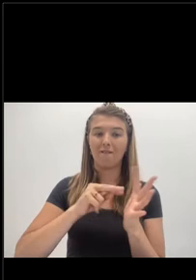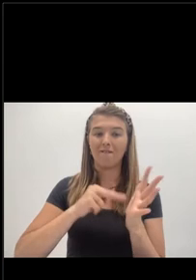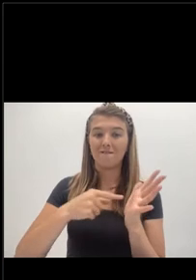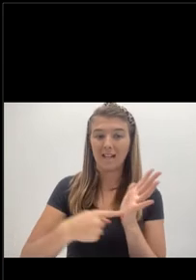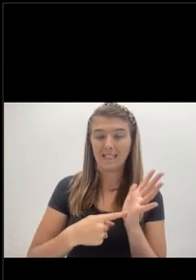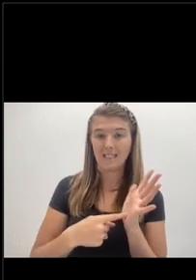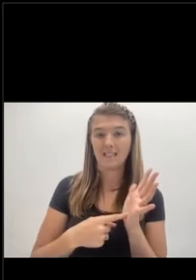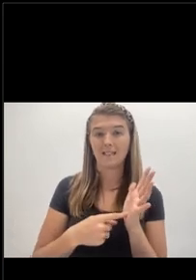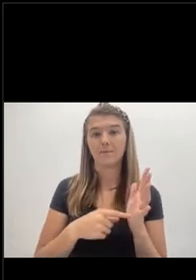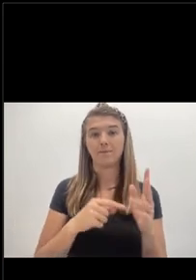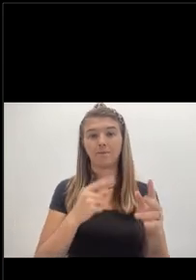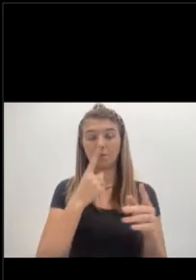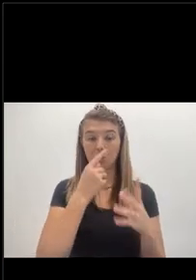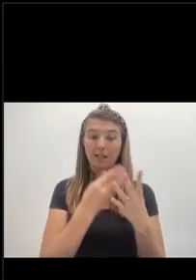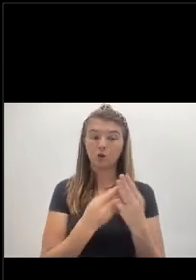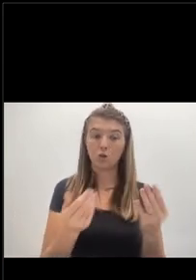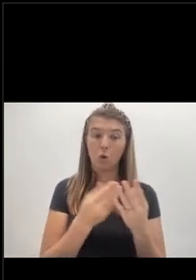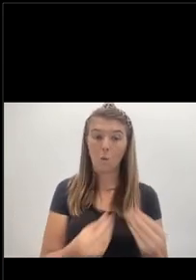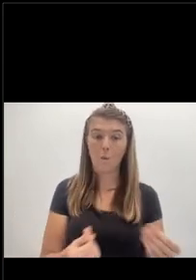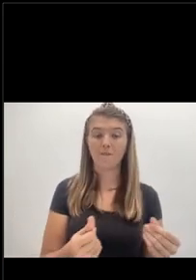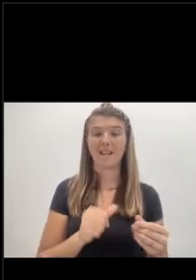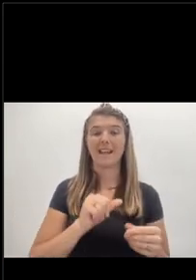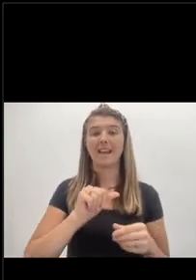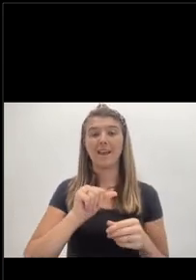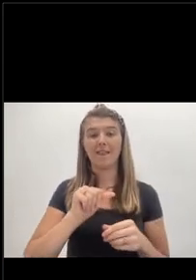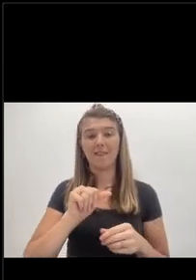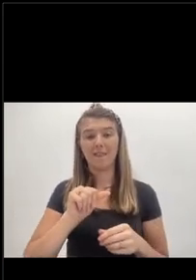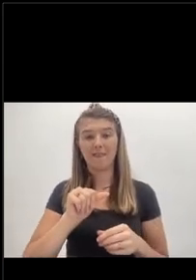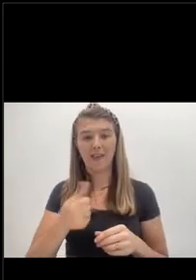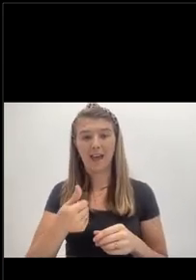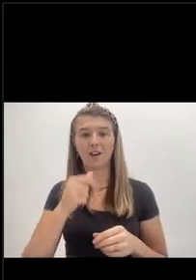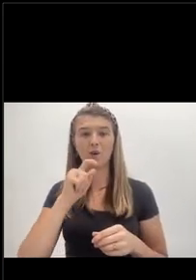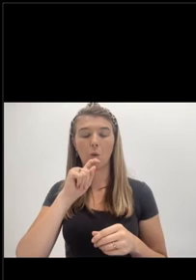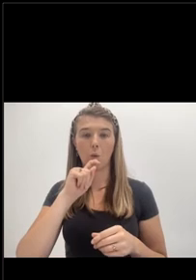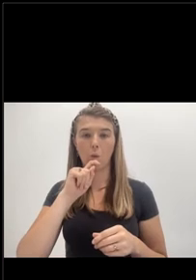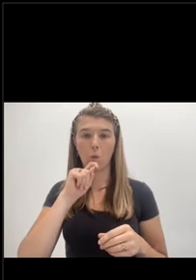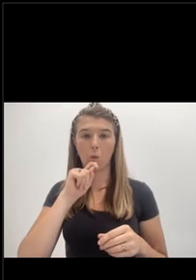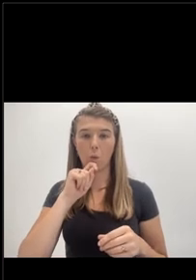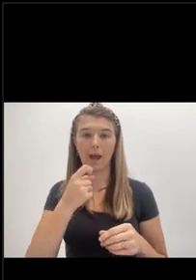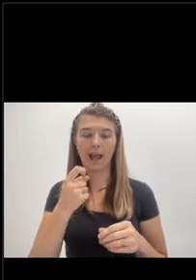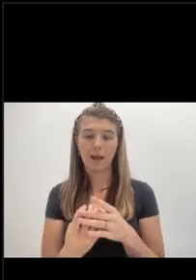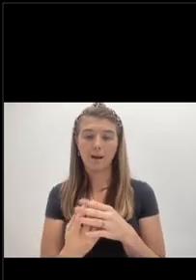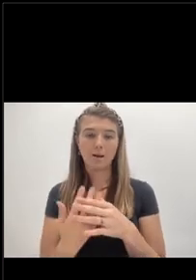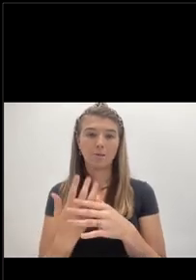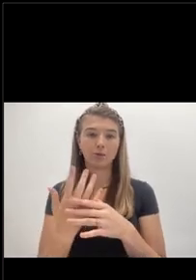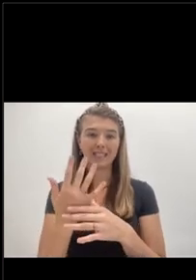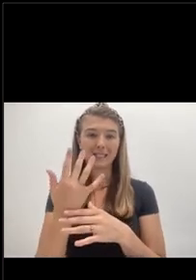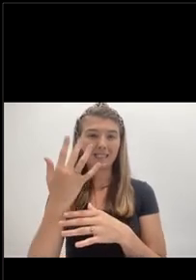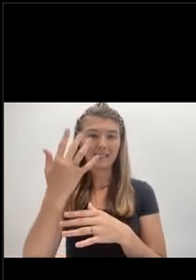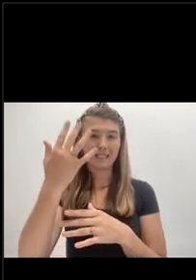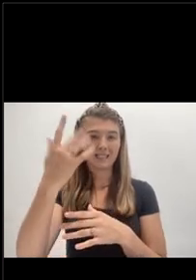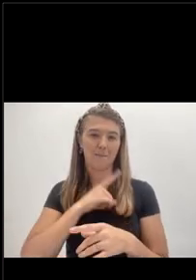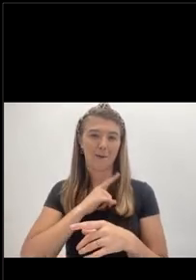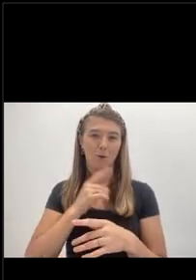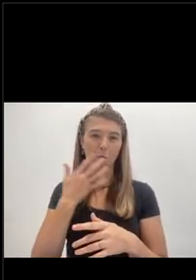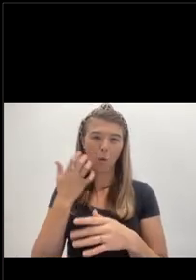route, you just dissolve it in the solvent, and then you precipitate it out by making the solvent evaporate.